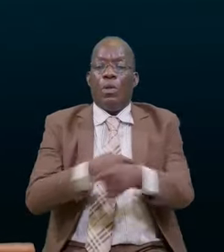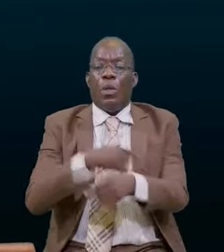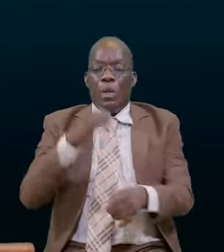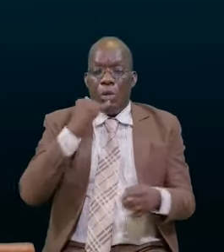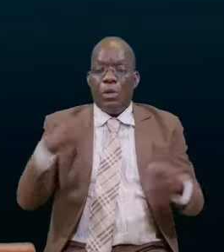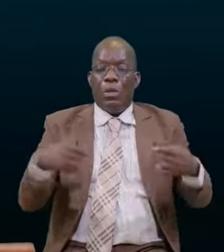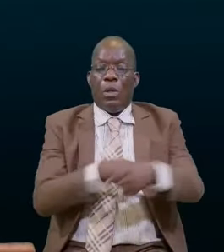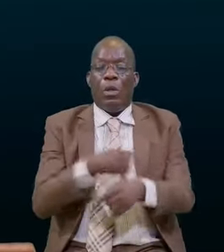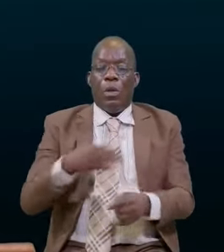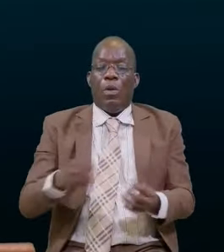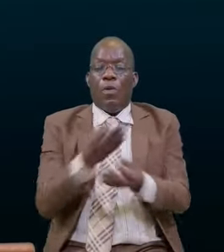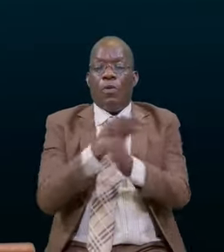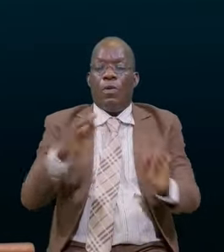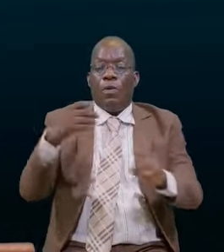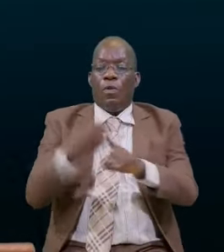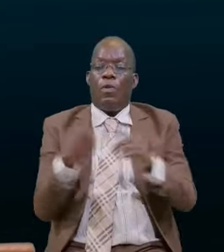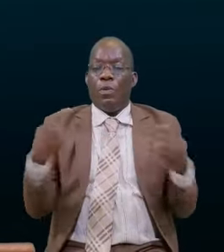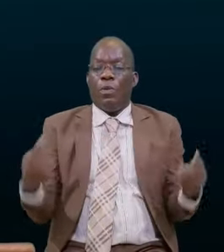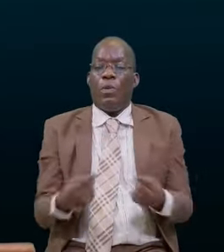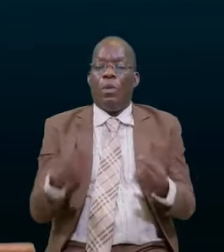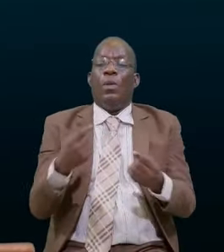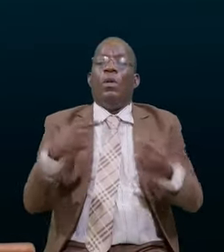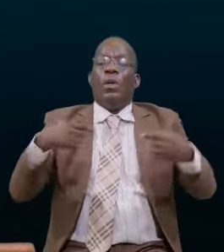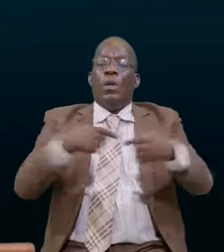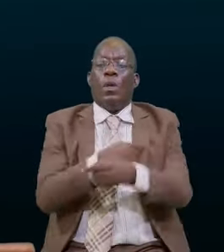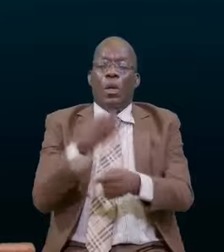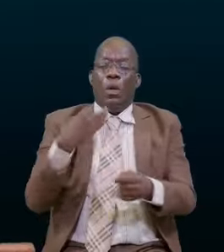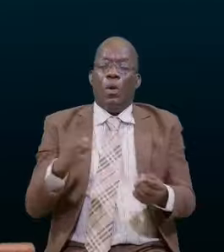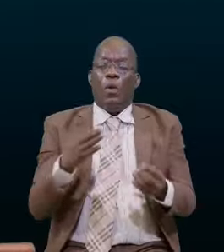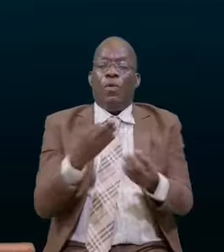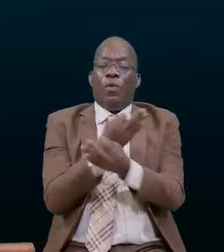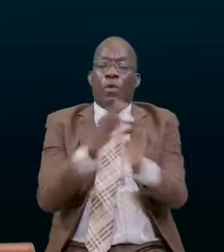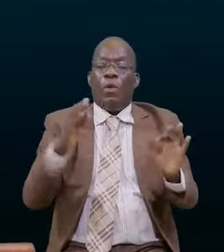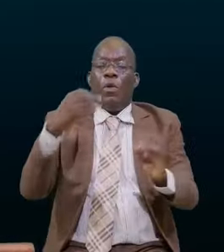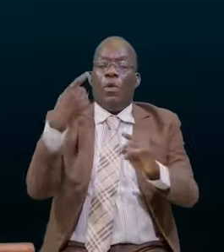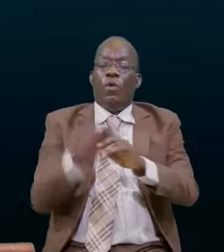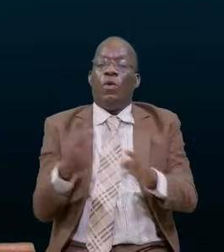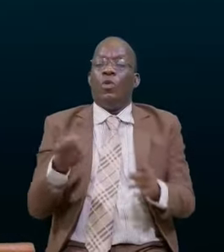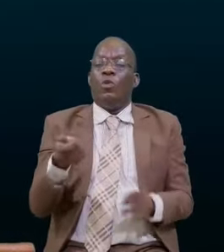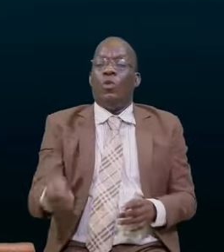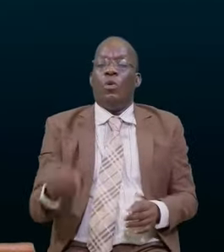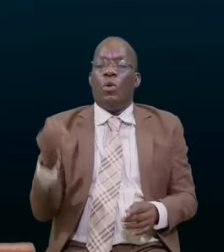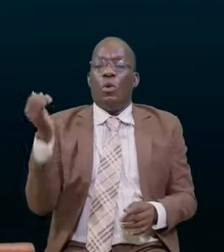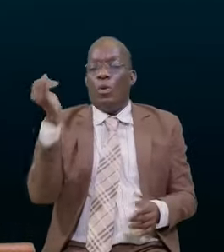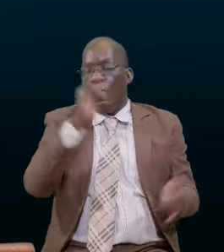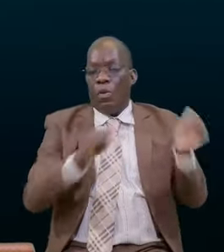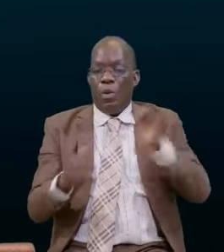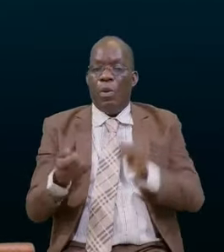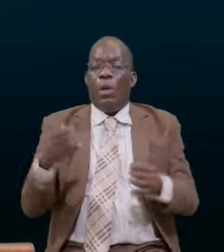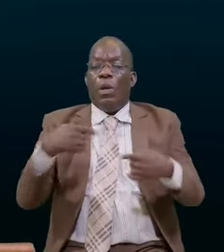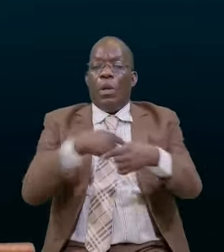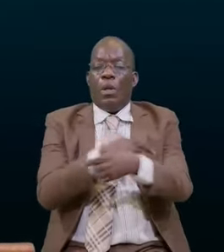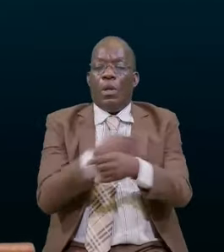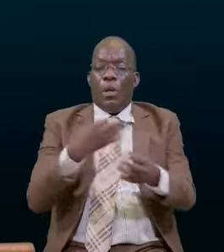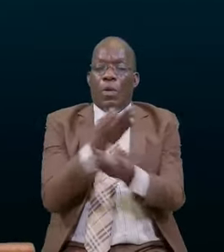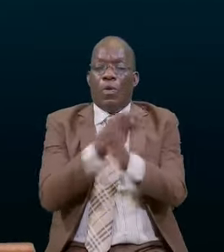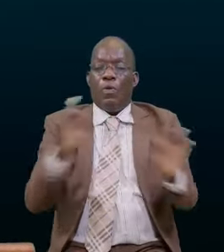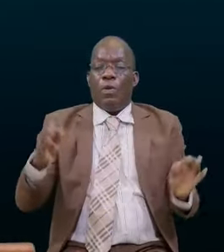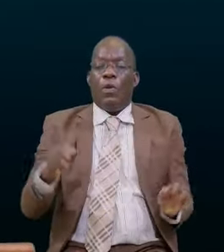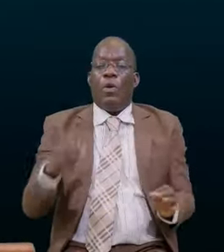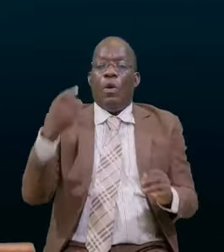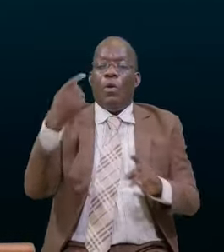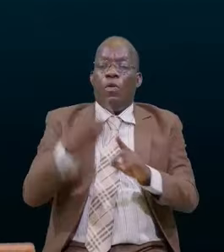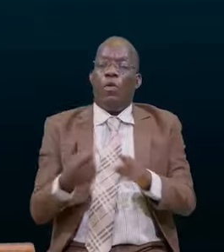freedom from the little foxes day of freedom from the little folies day of freedom from the little fire